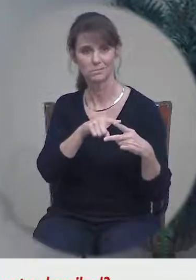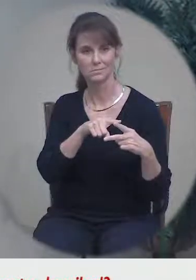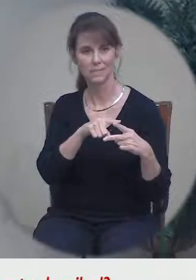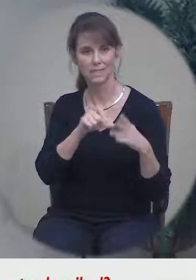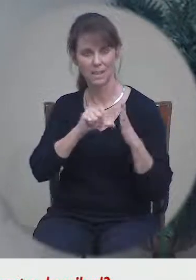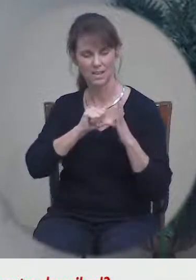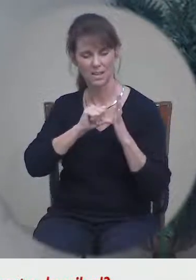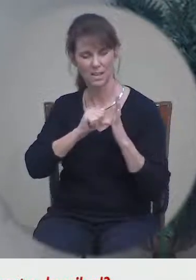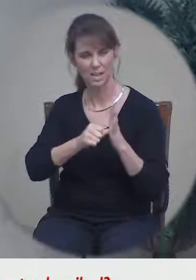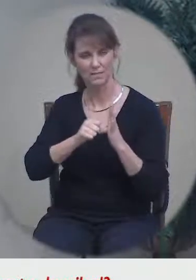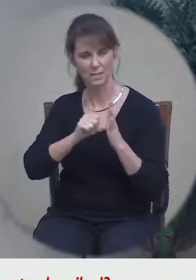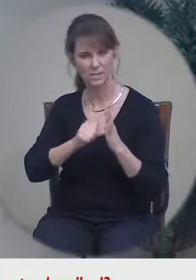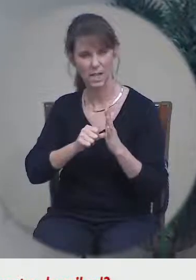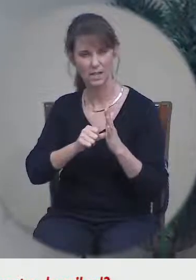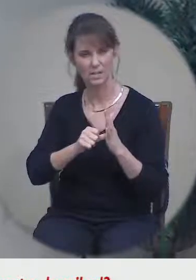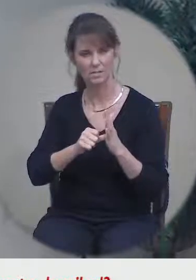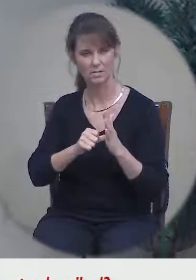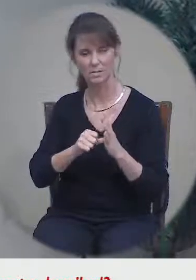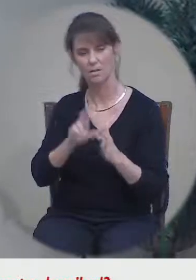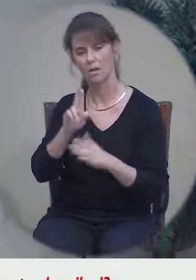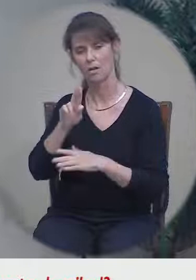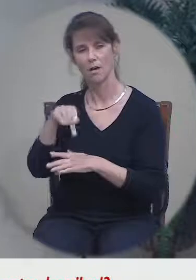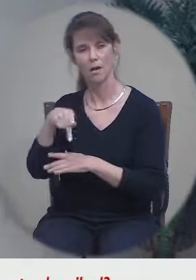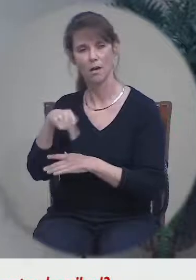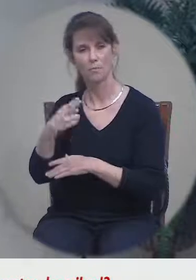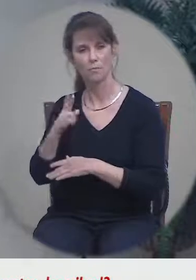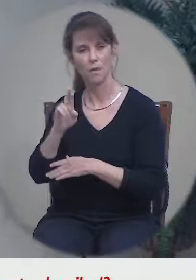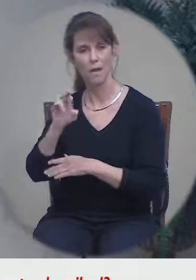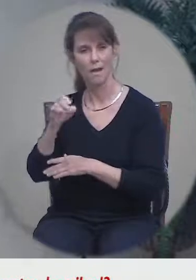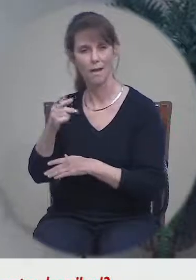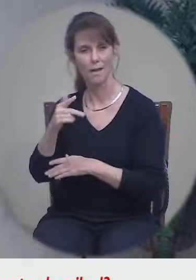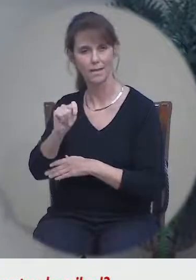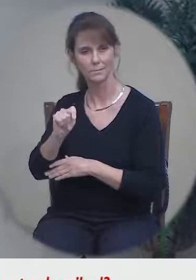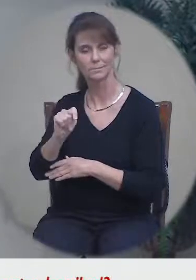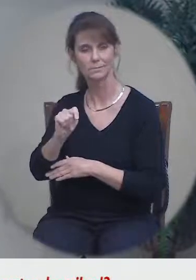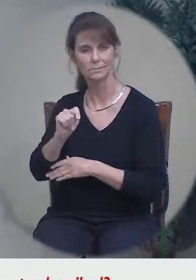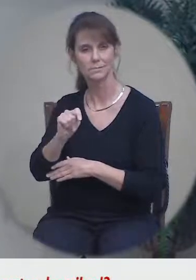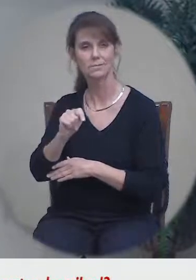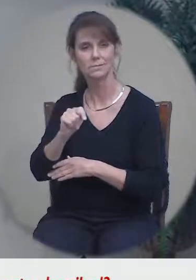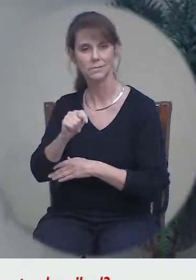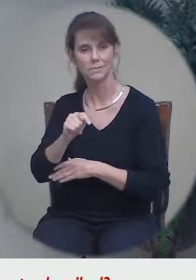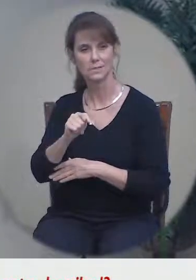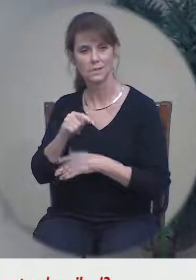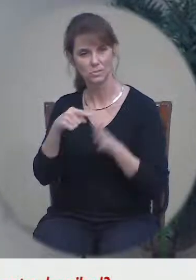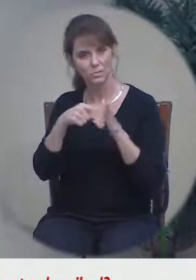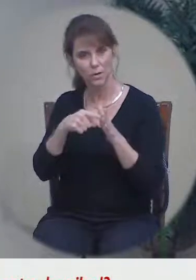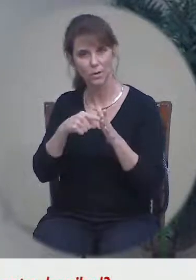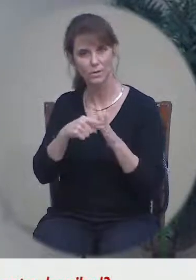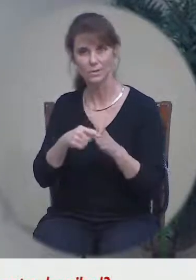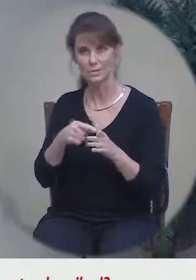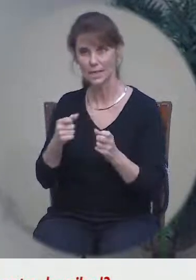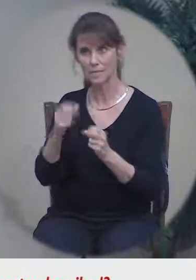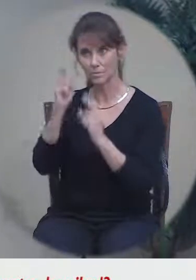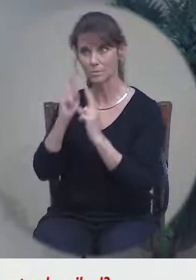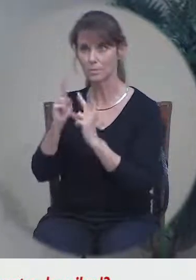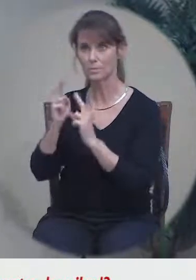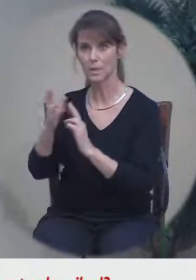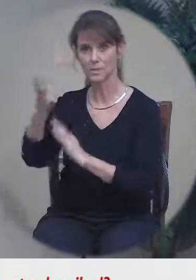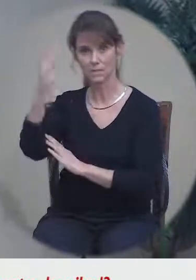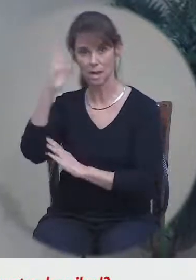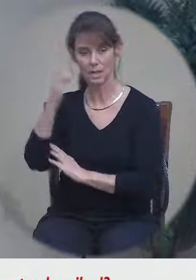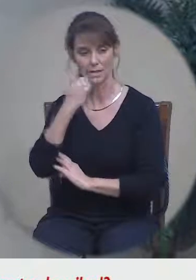this idea of uprightness looks like. He fears God and he always turns away from evil. So that's how Job's